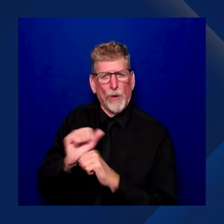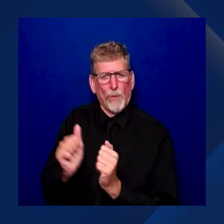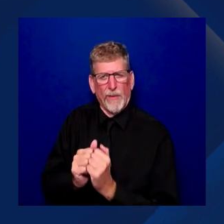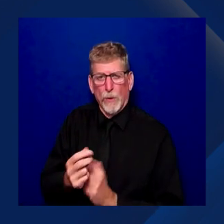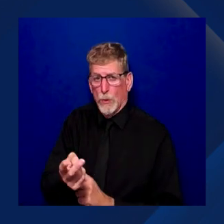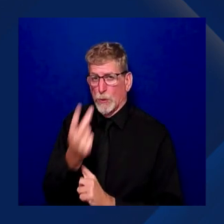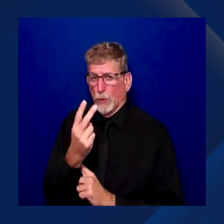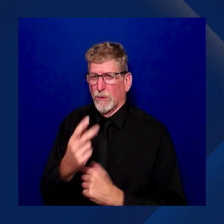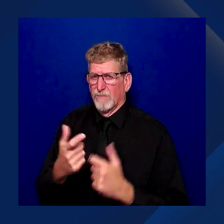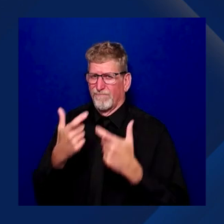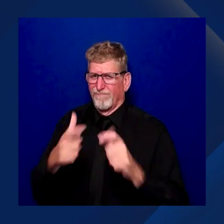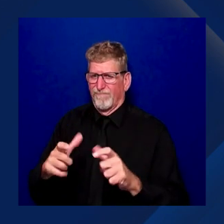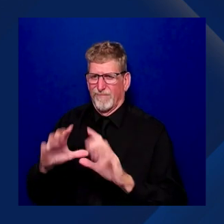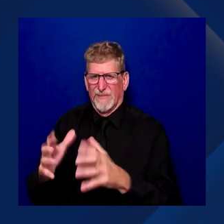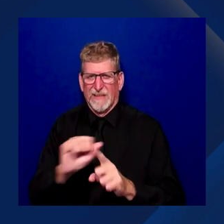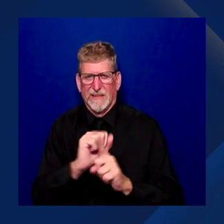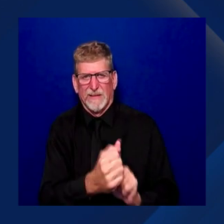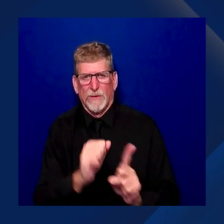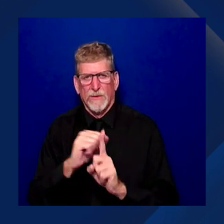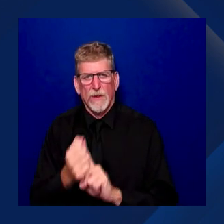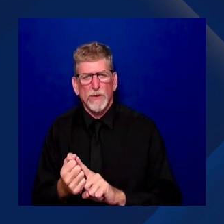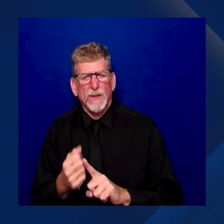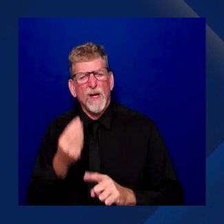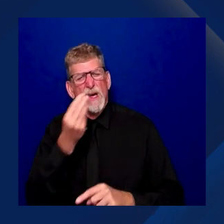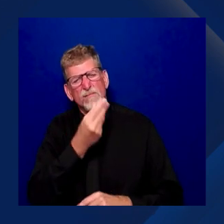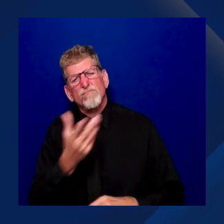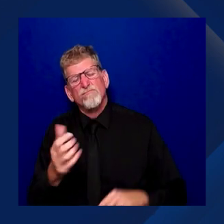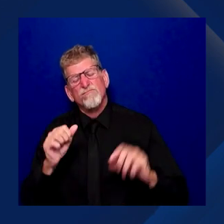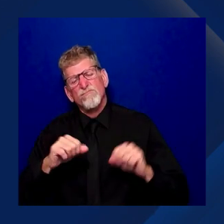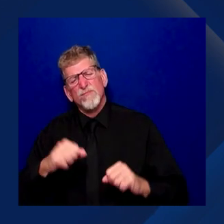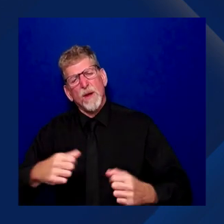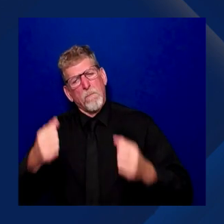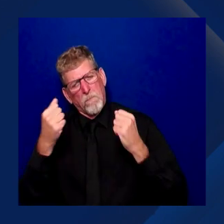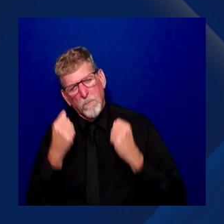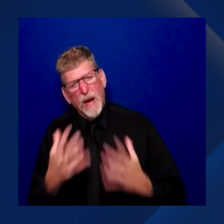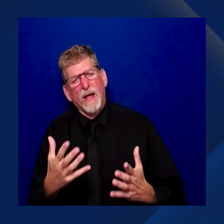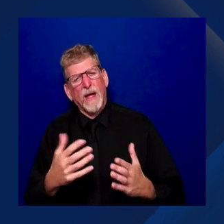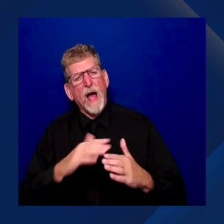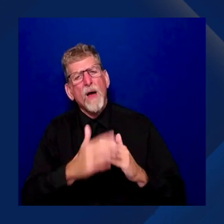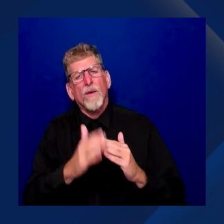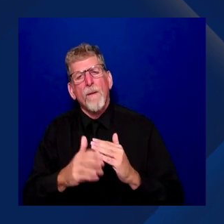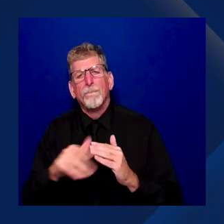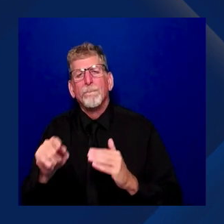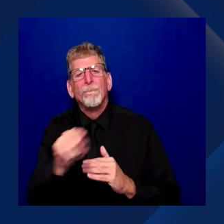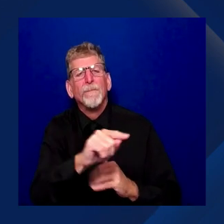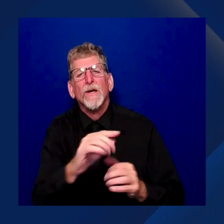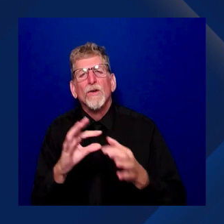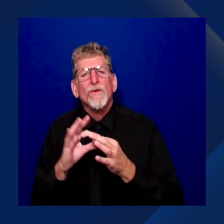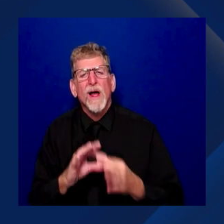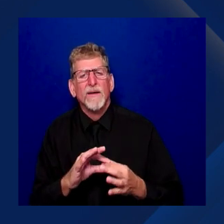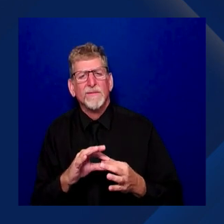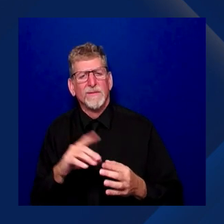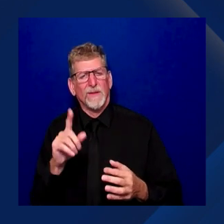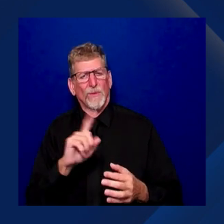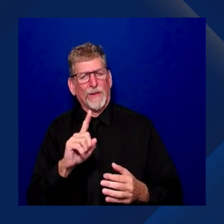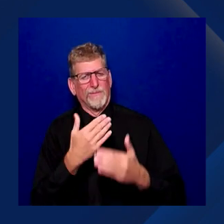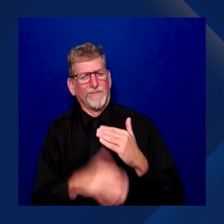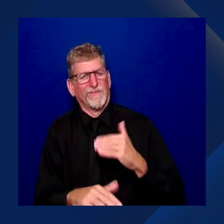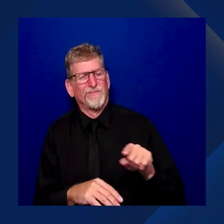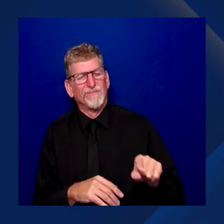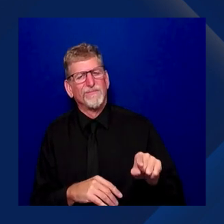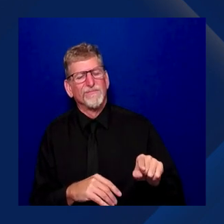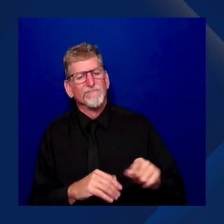absolute certainty, many, many outcomes are directly correlated with where you give birth. It